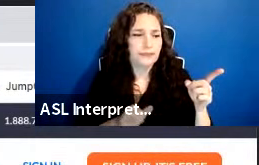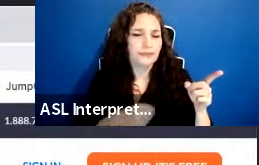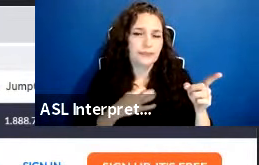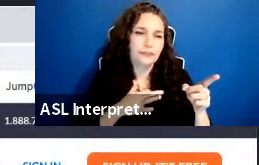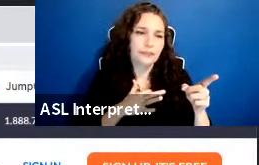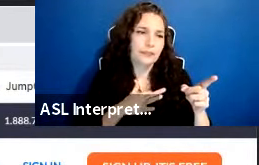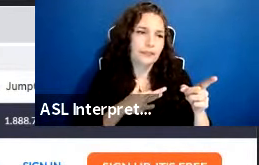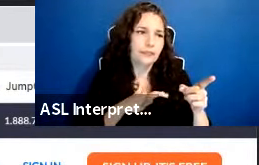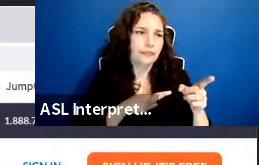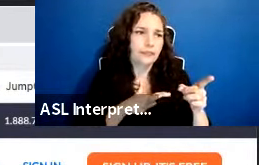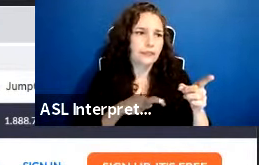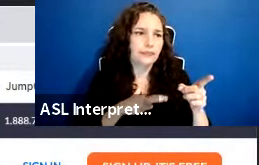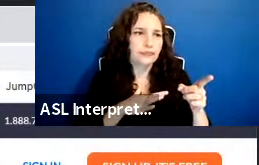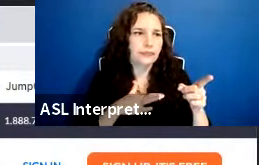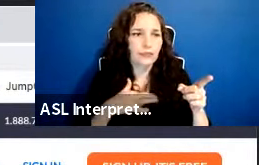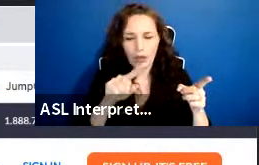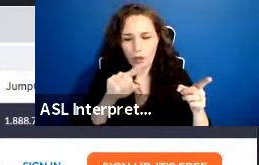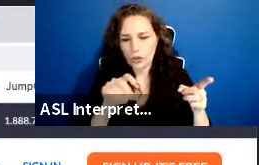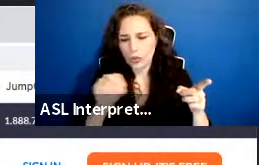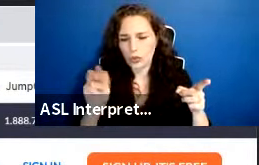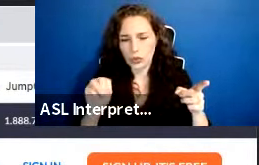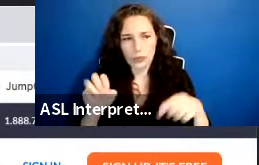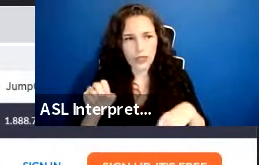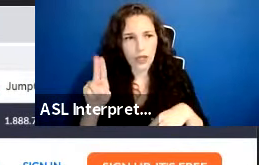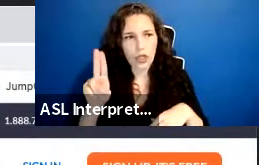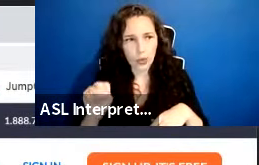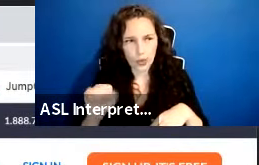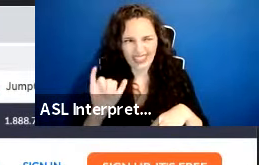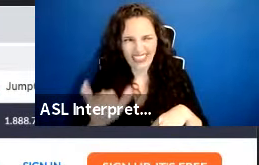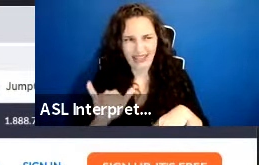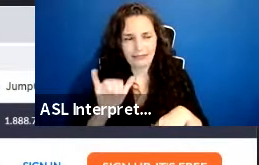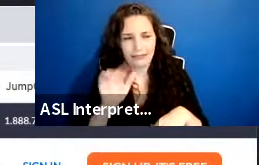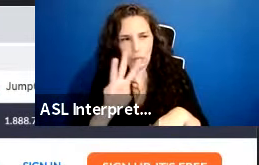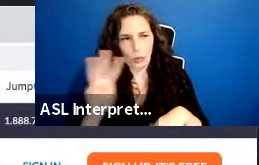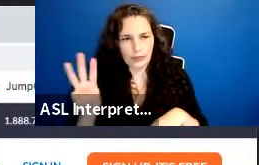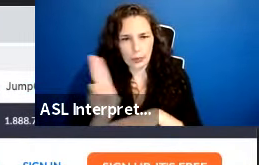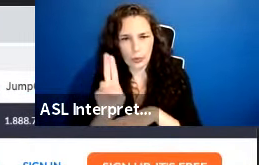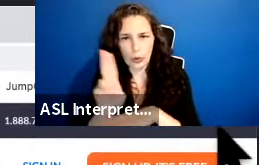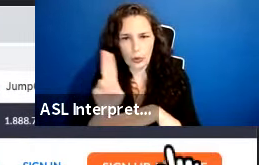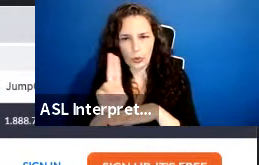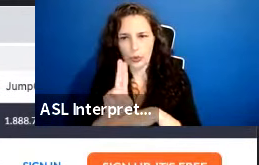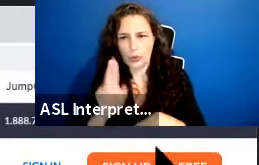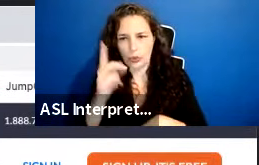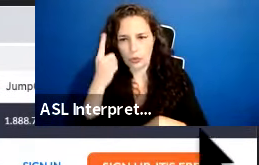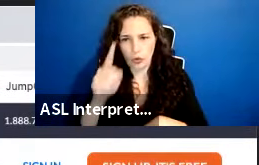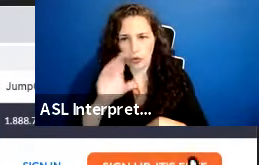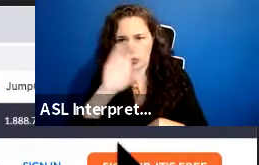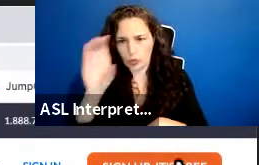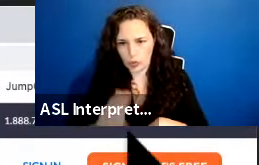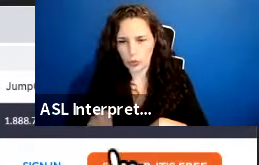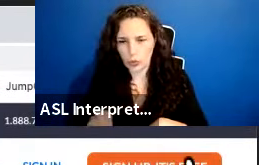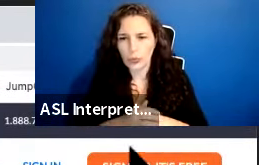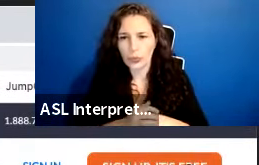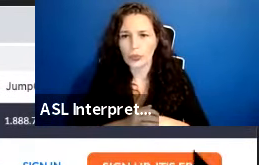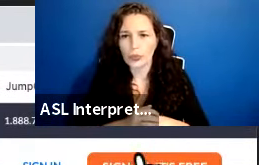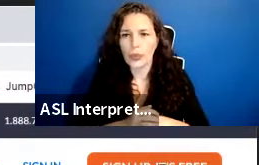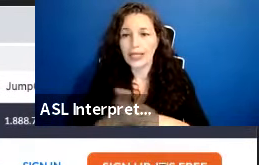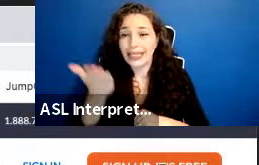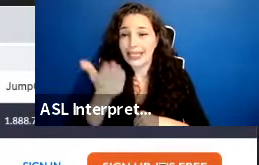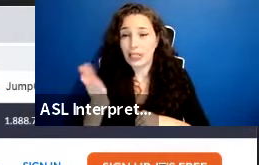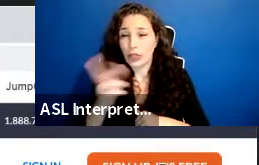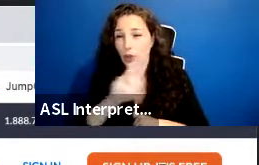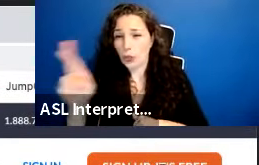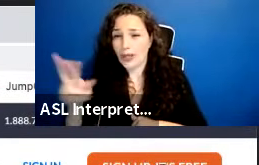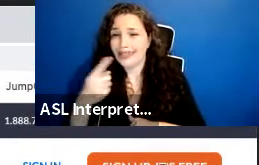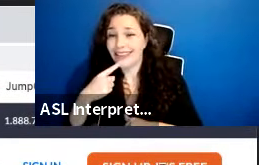So again, I'm on zoom.us, which is the website for Zoom. And in bright orange here, we have a button that